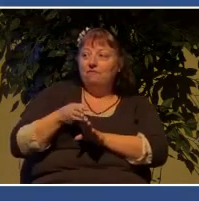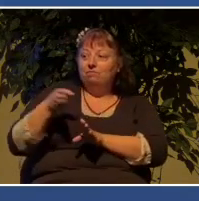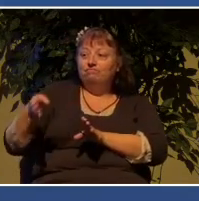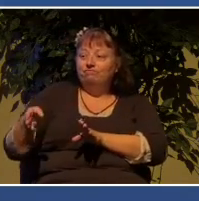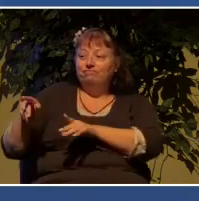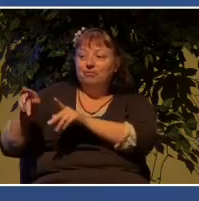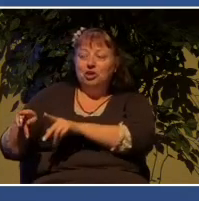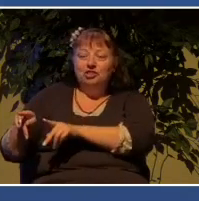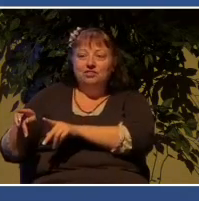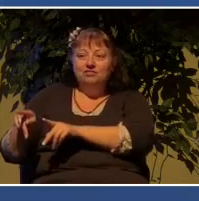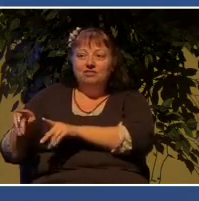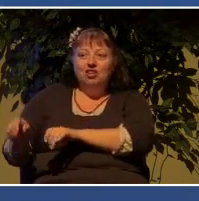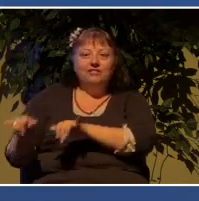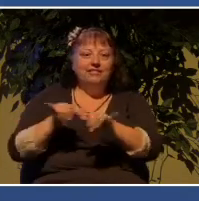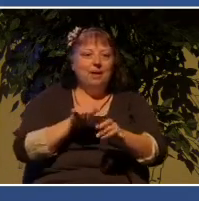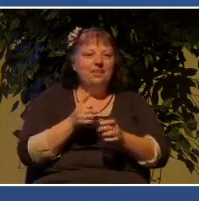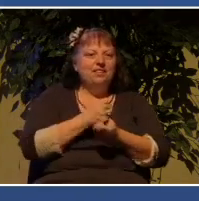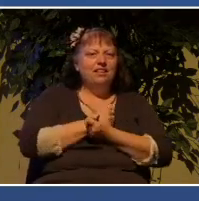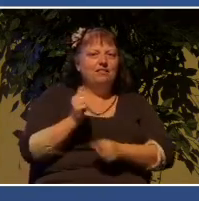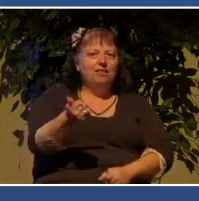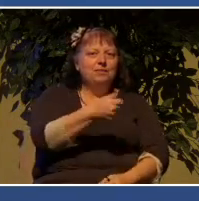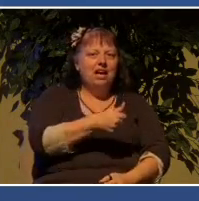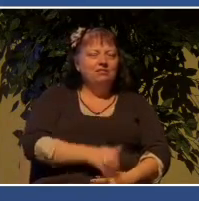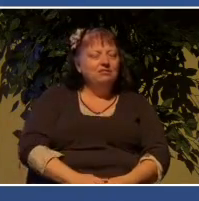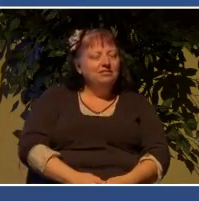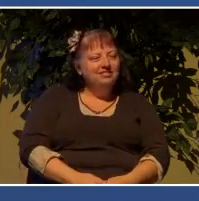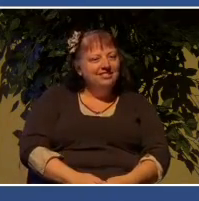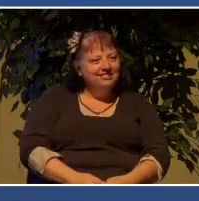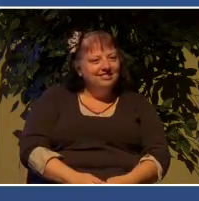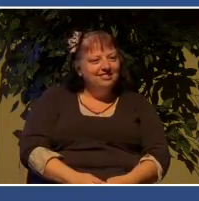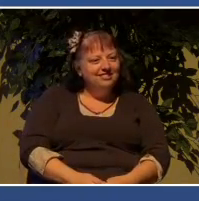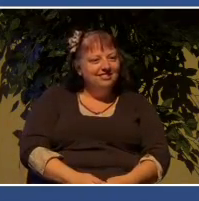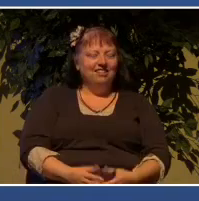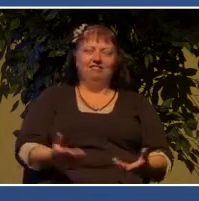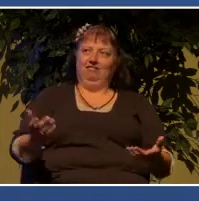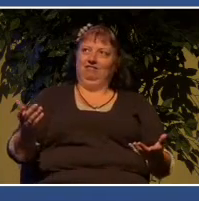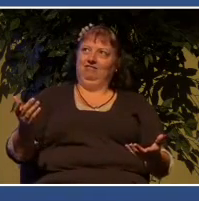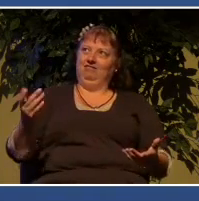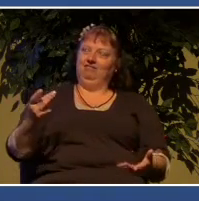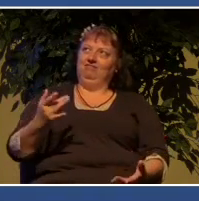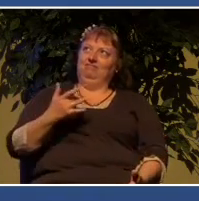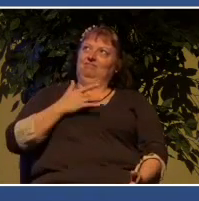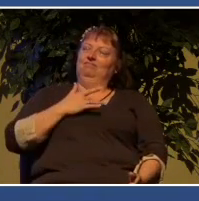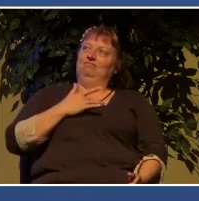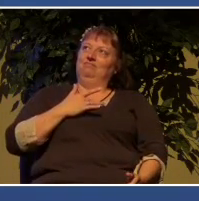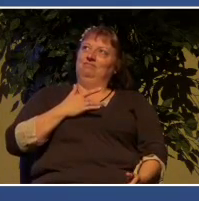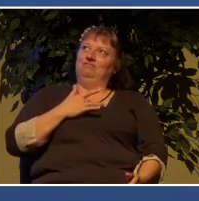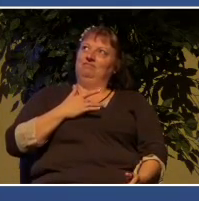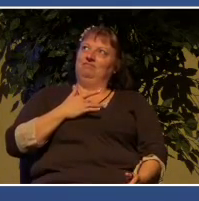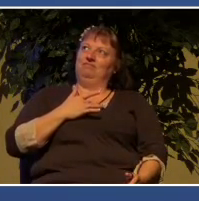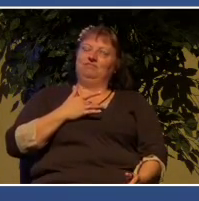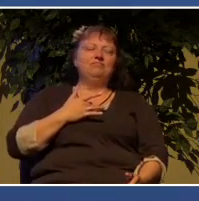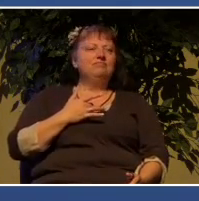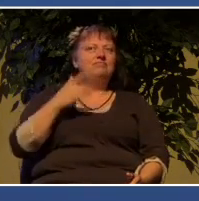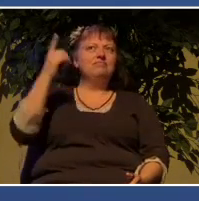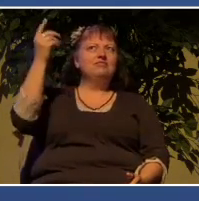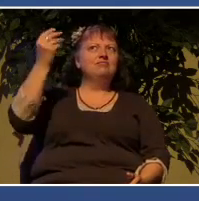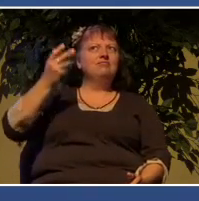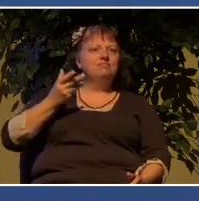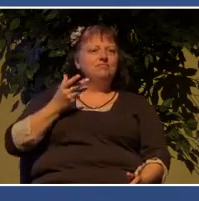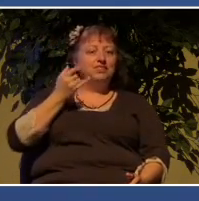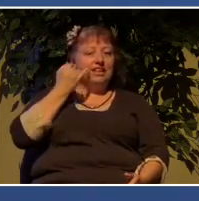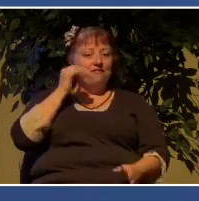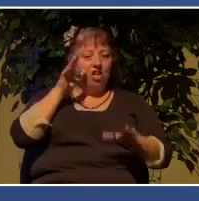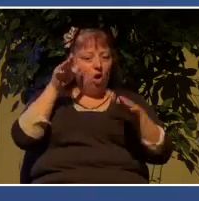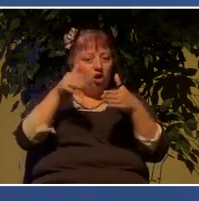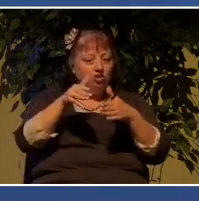themselves. And he said to me, at least that was the impression that I received, that if I concentrated on